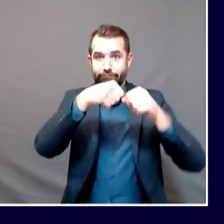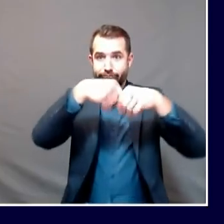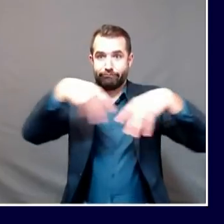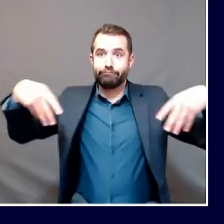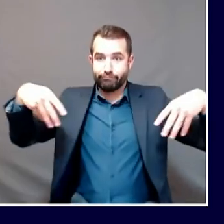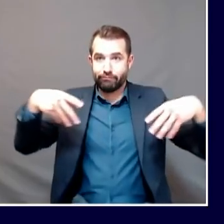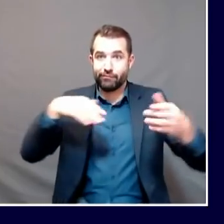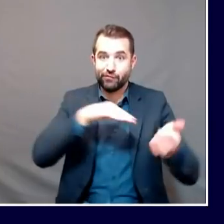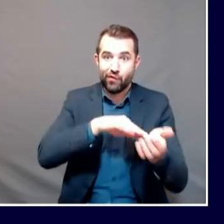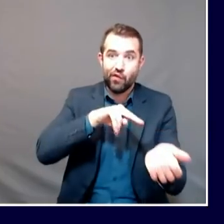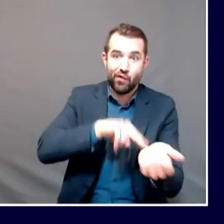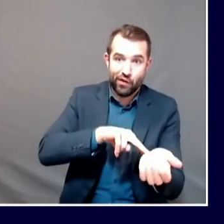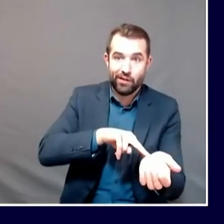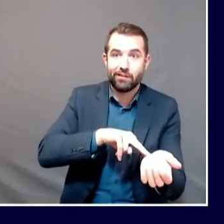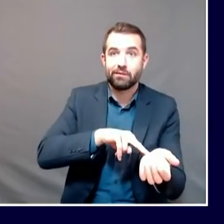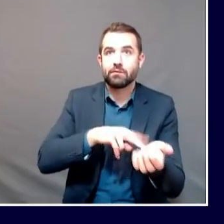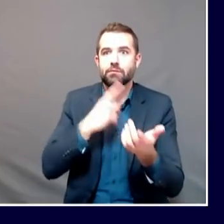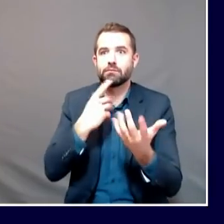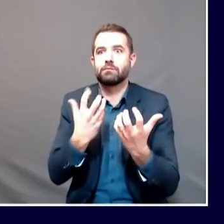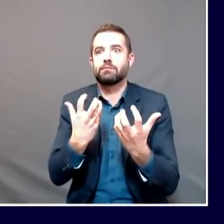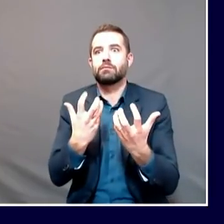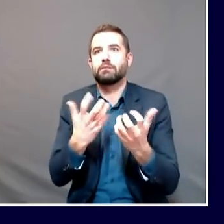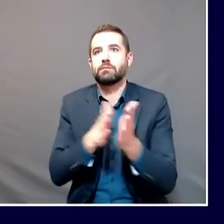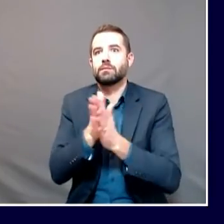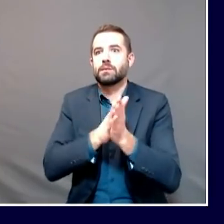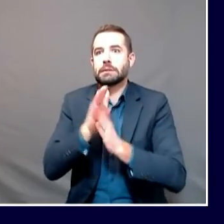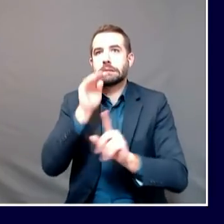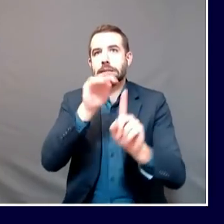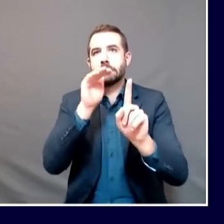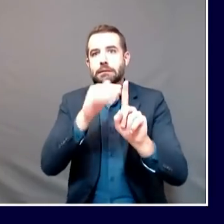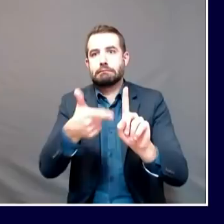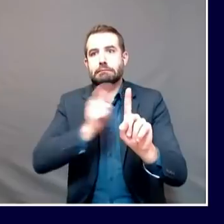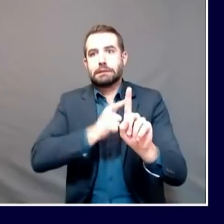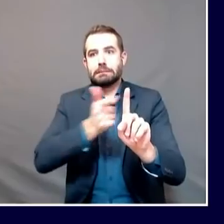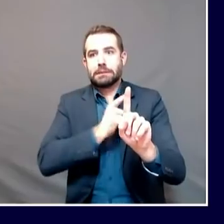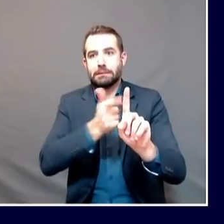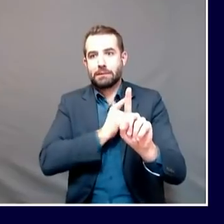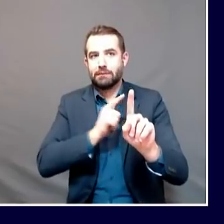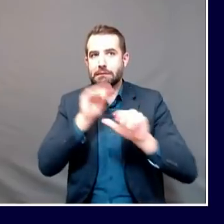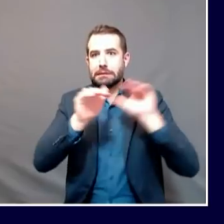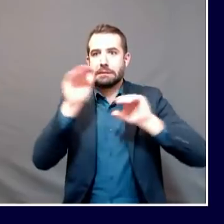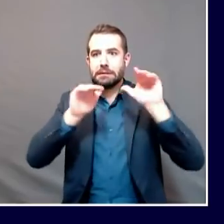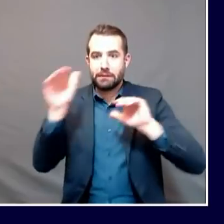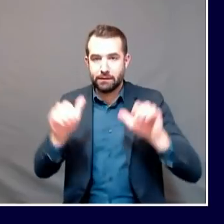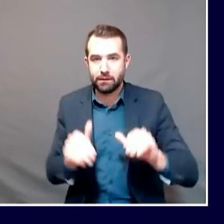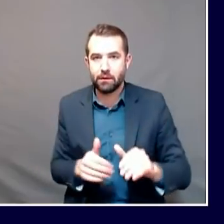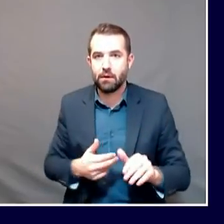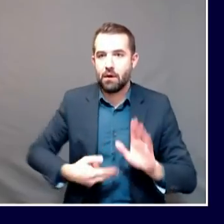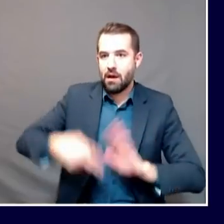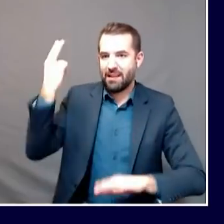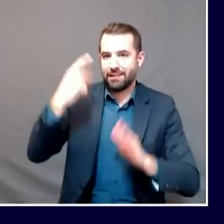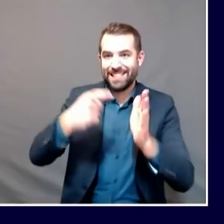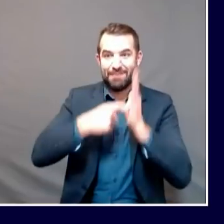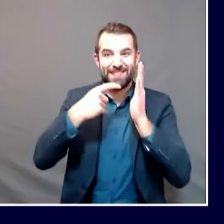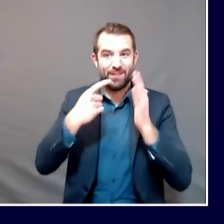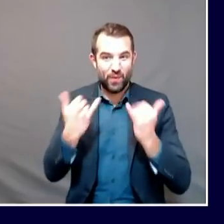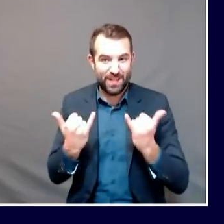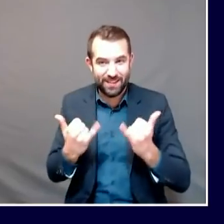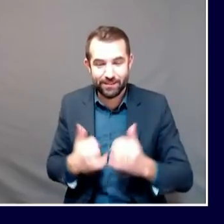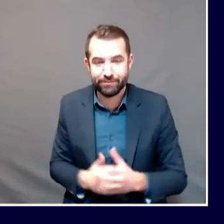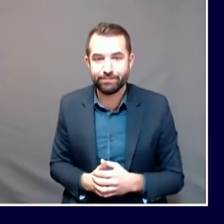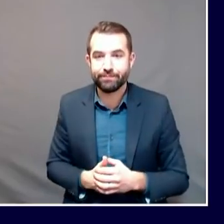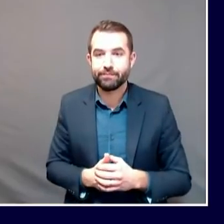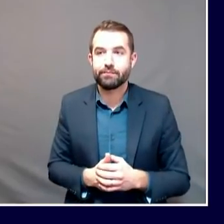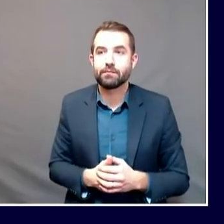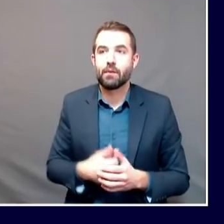I know that's not the question you asked, but that's a tidbit to throw in. That's fine. It speaks to the interim period that we're in, going back and